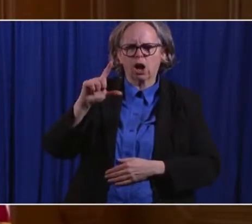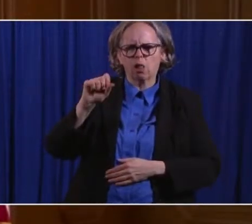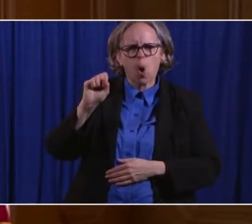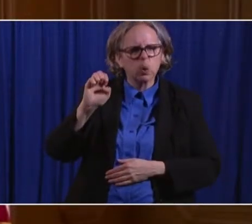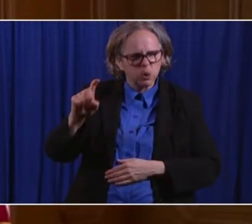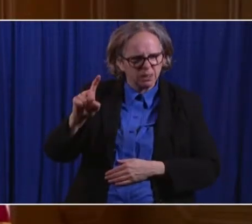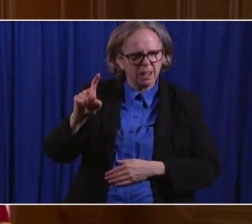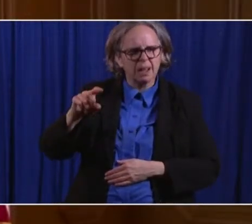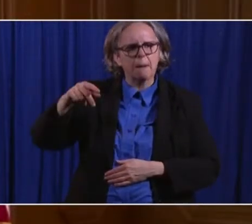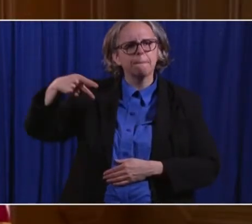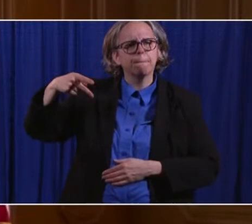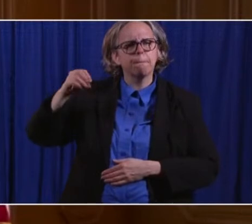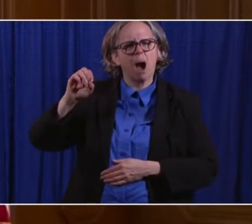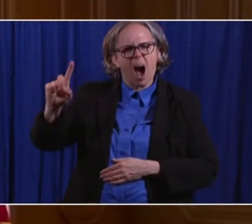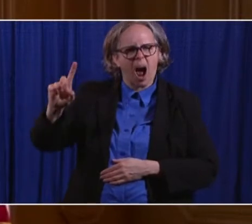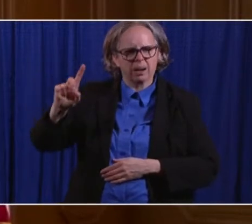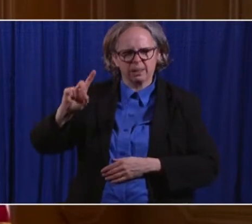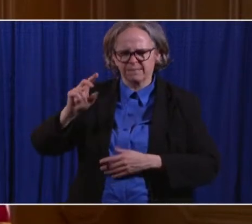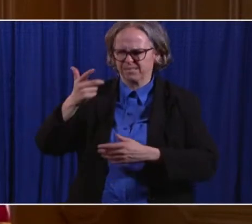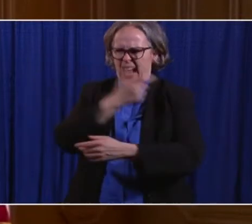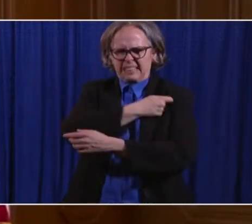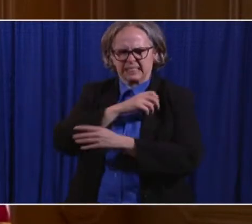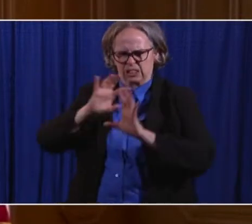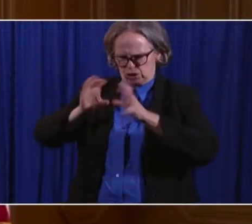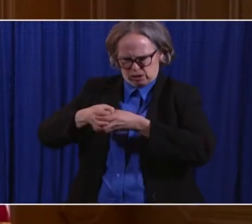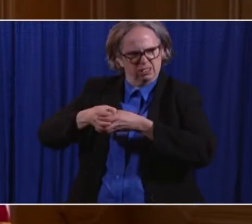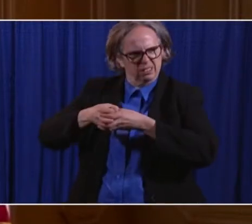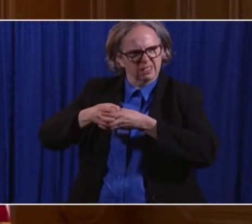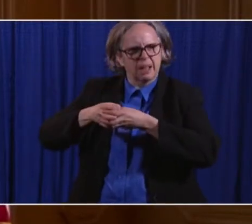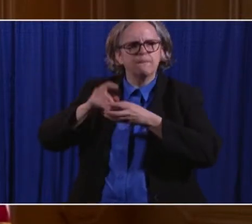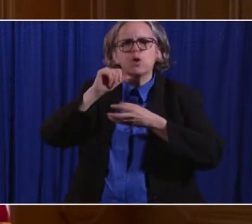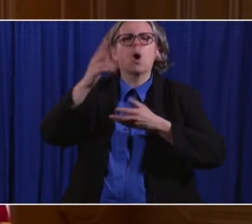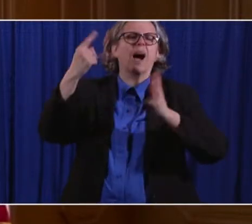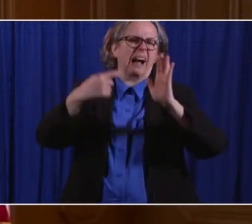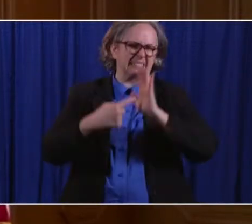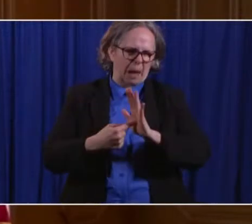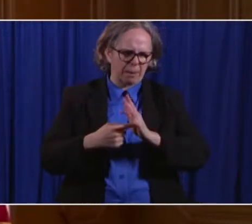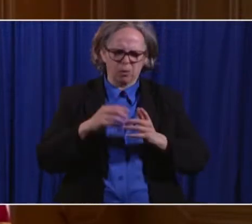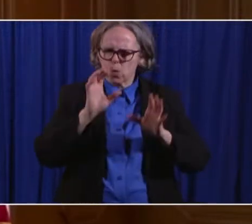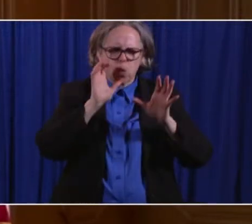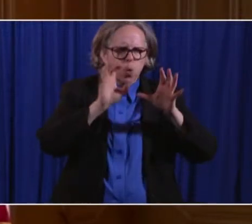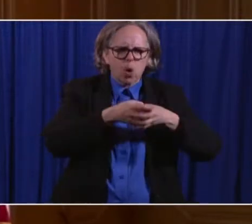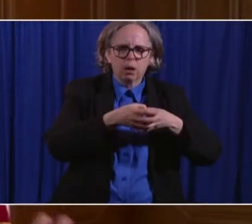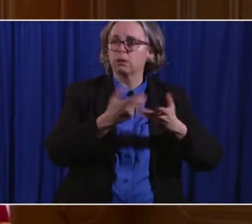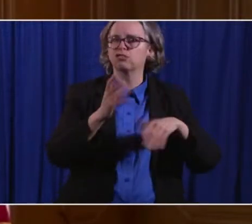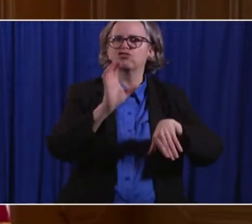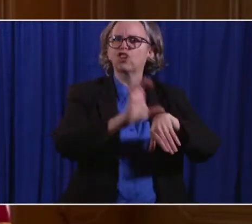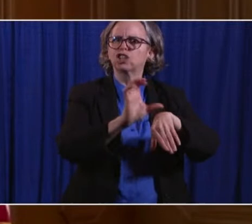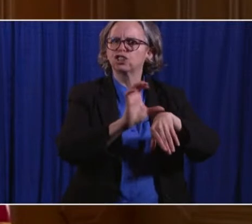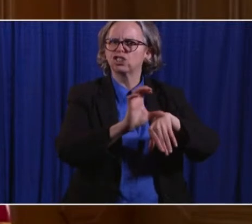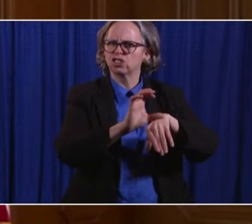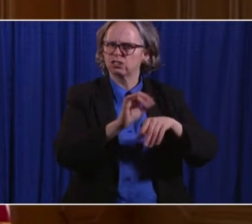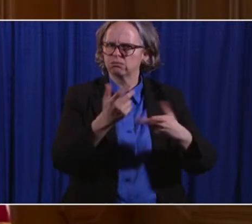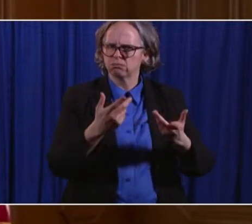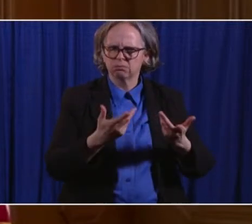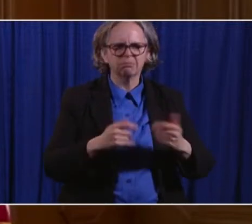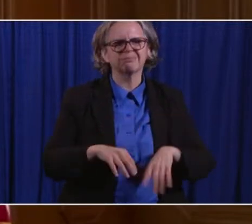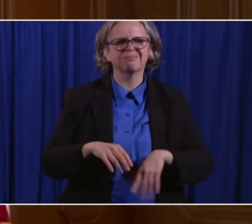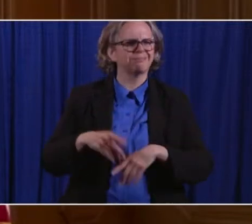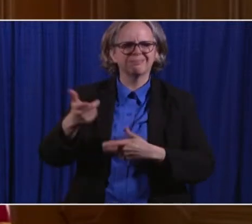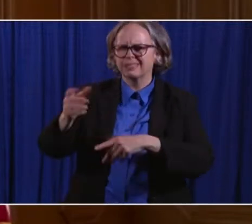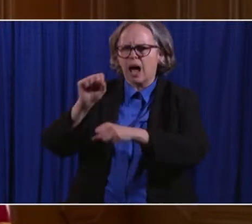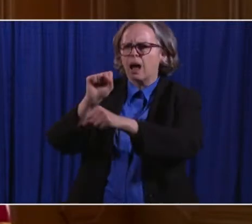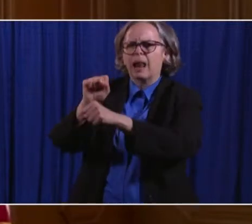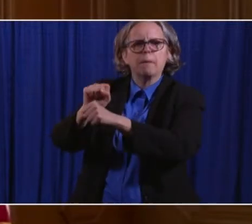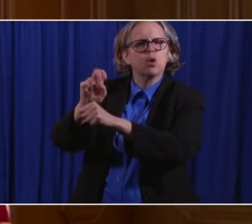example, it might be a church, it might be a labor union, it might be a business